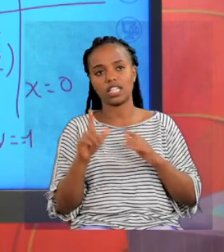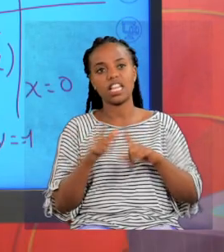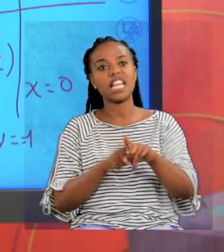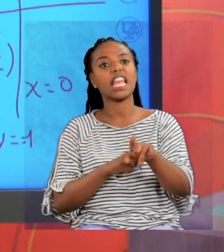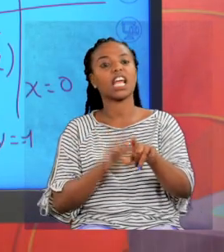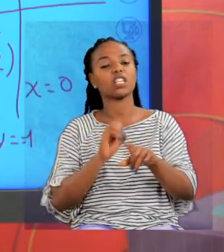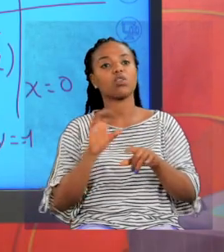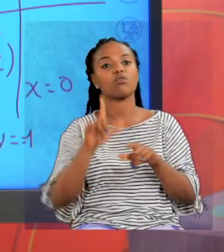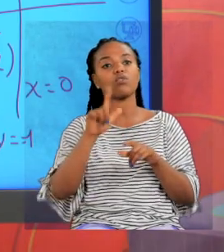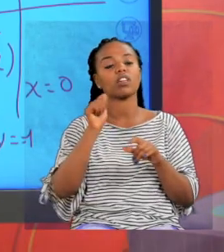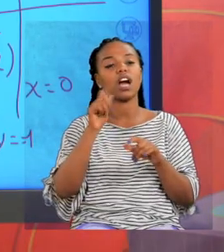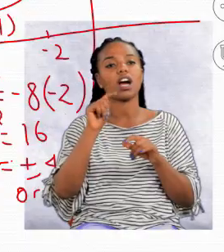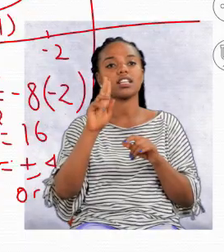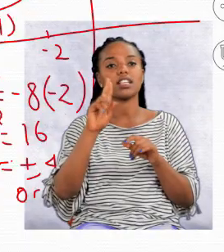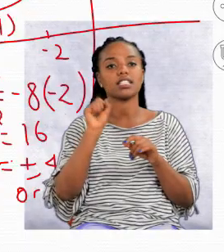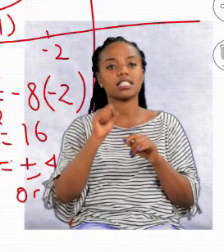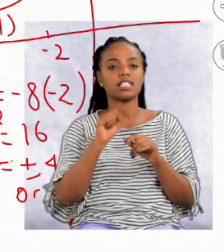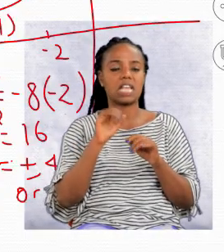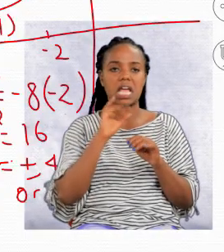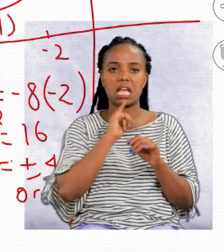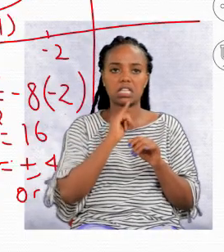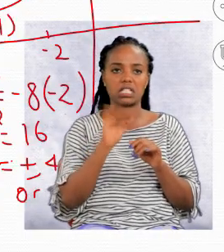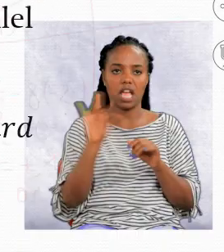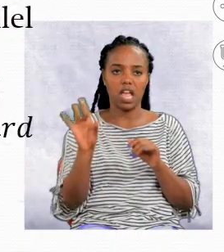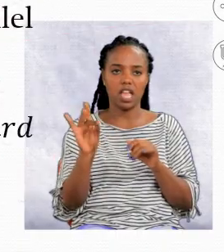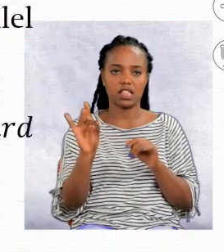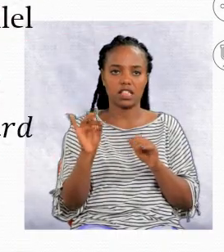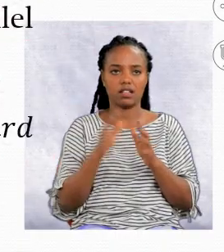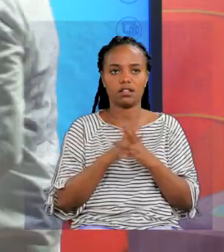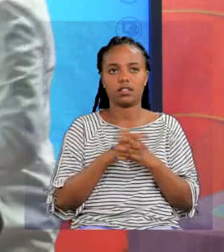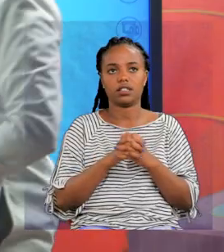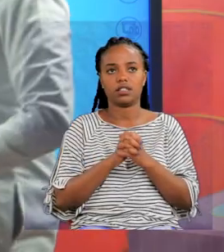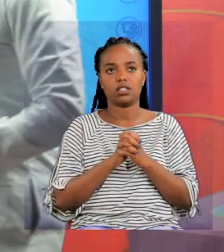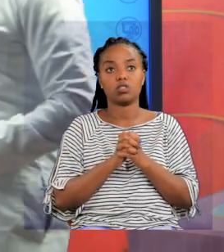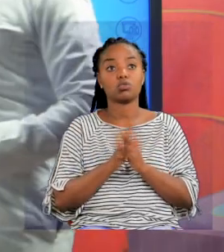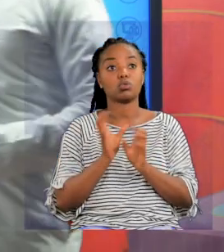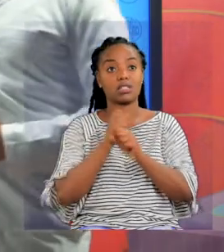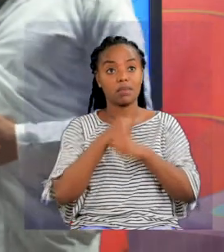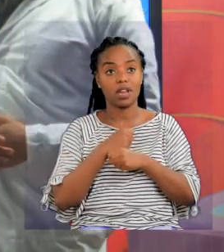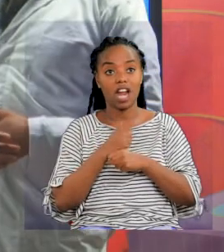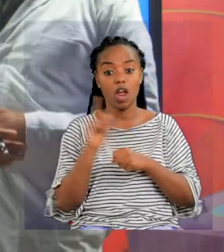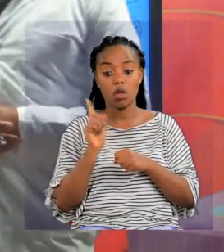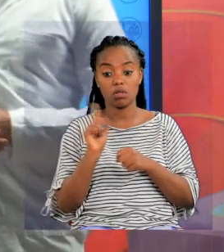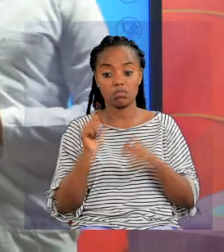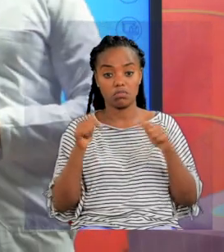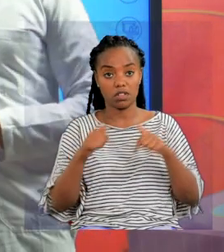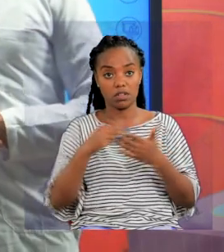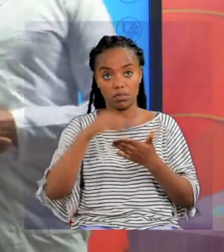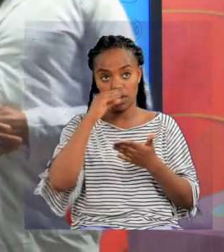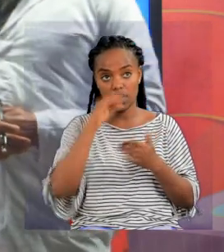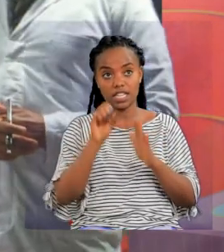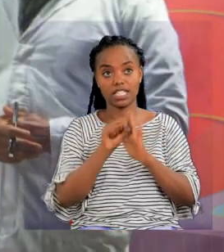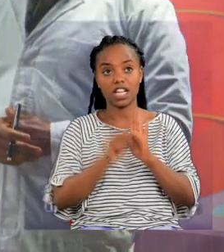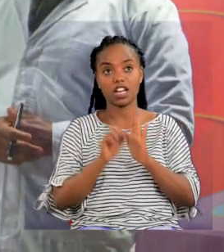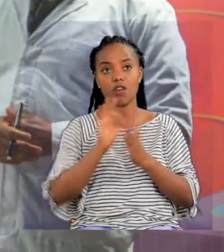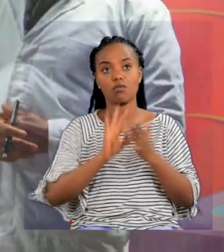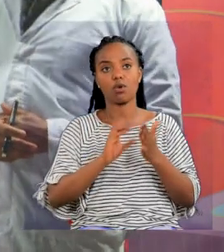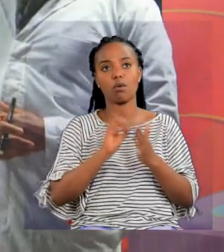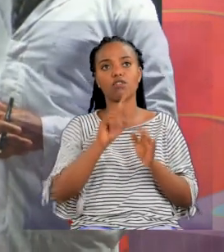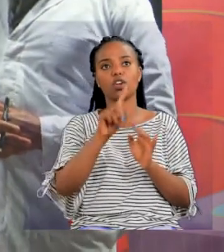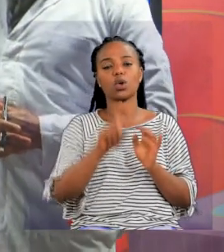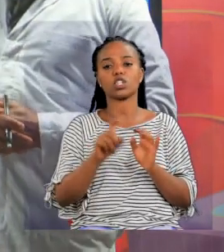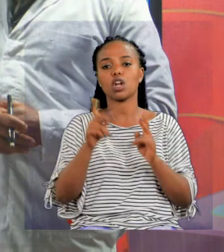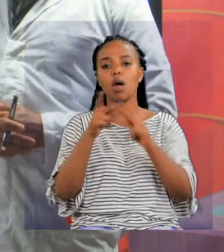of latus rectum is 8, or you can use 4 times p. To summarize what we have seen today, the standard form of equation of